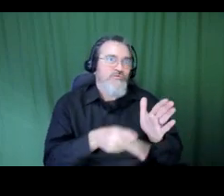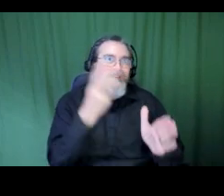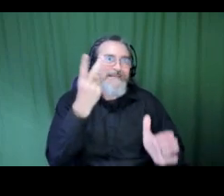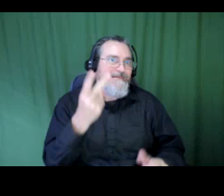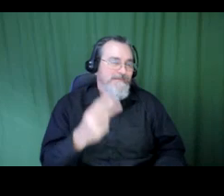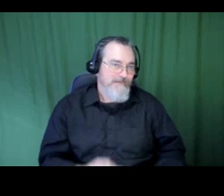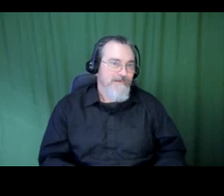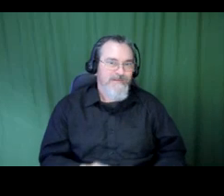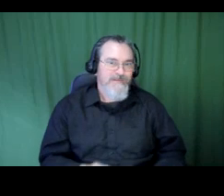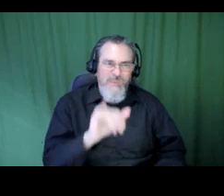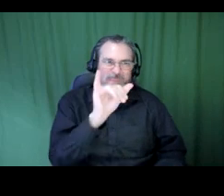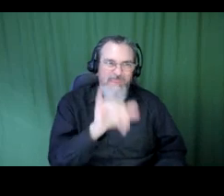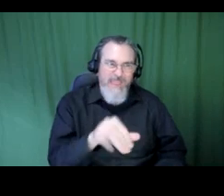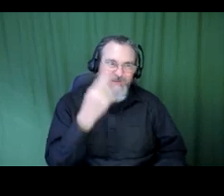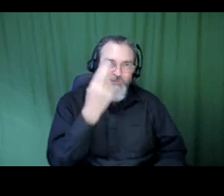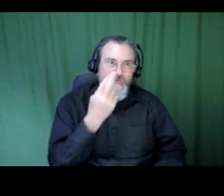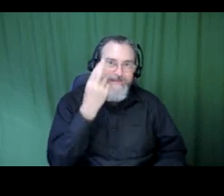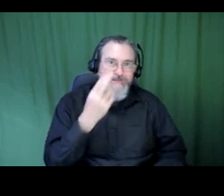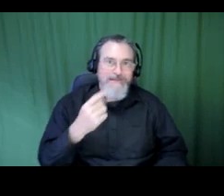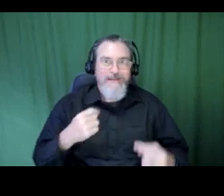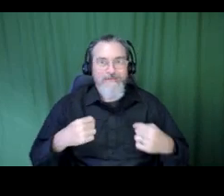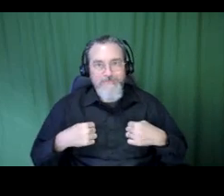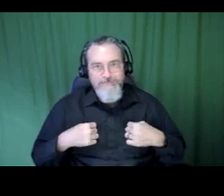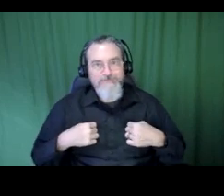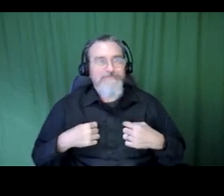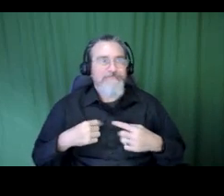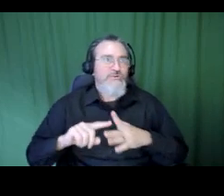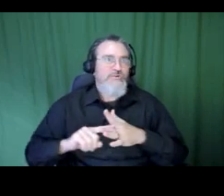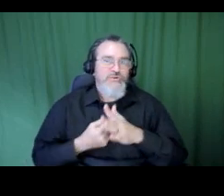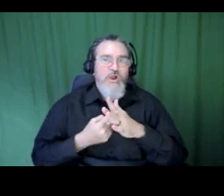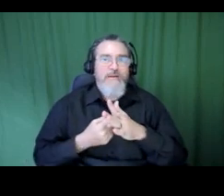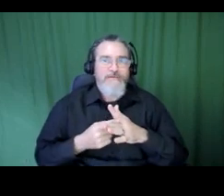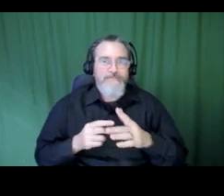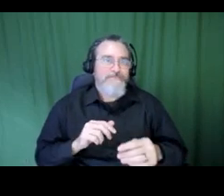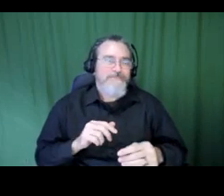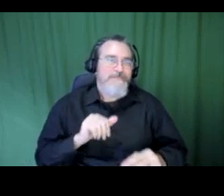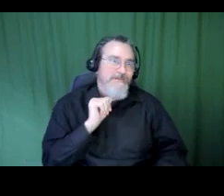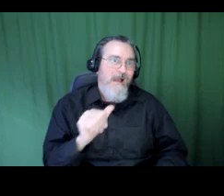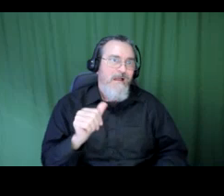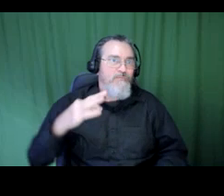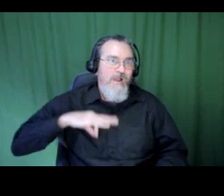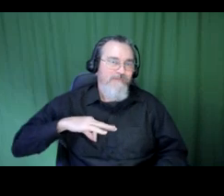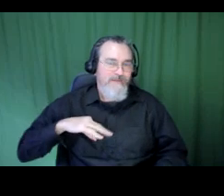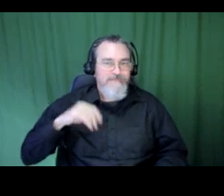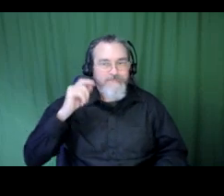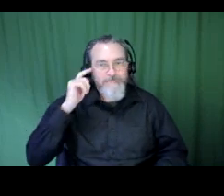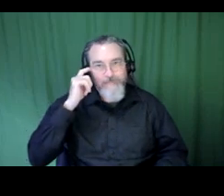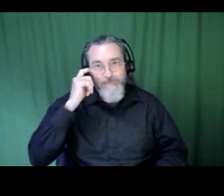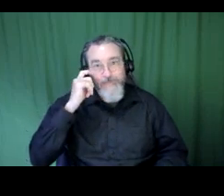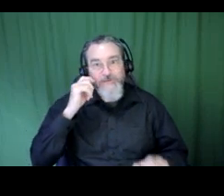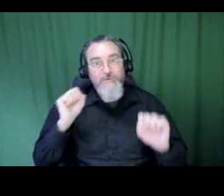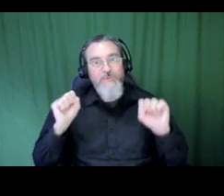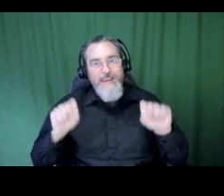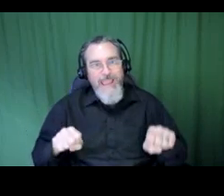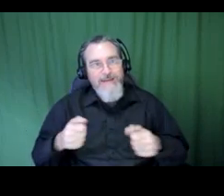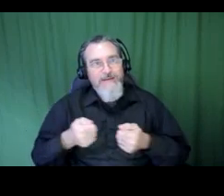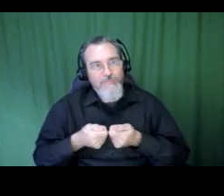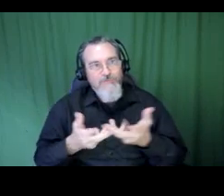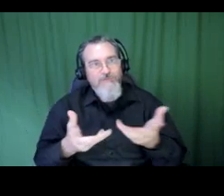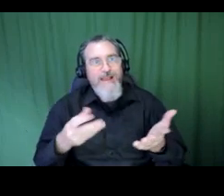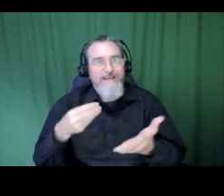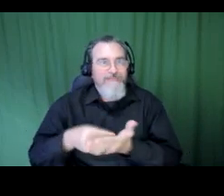for that reason and that reason alone that we have started as a nonprofit. Also, so that we can provide funds and sub